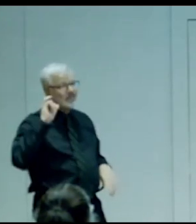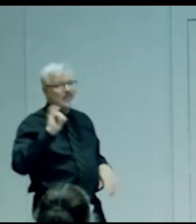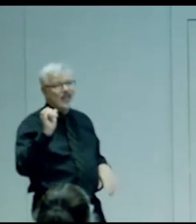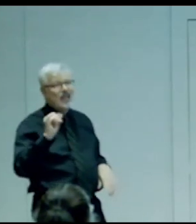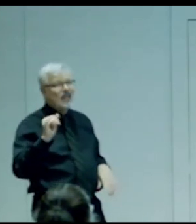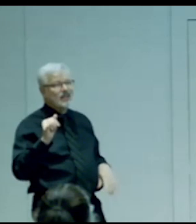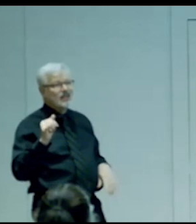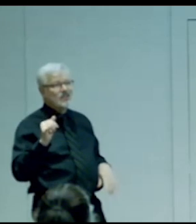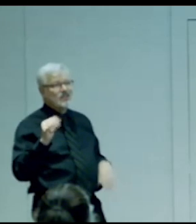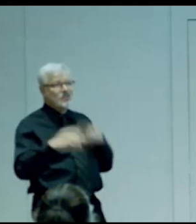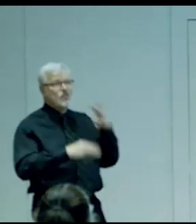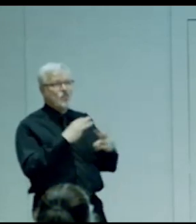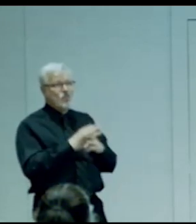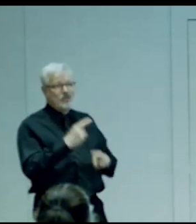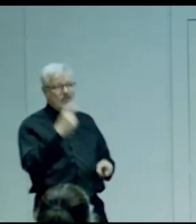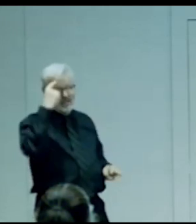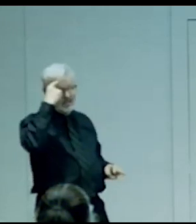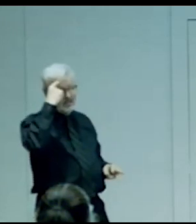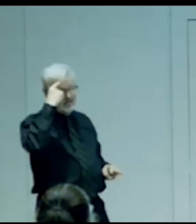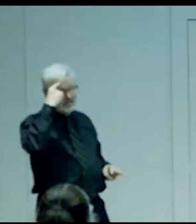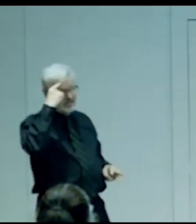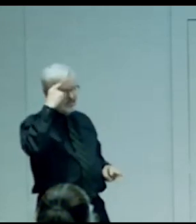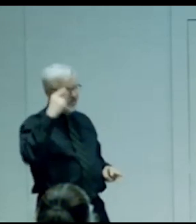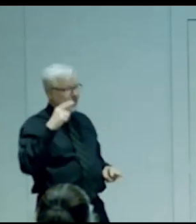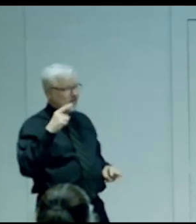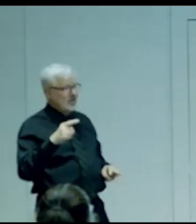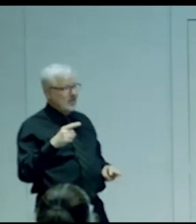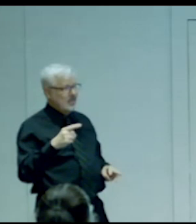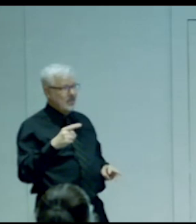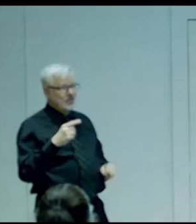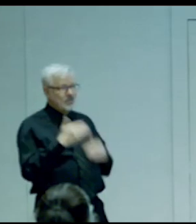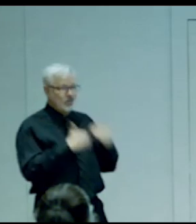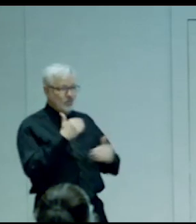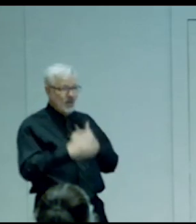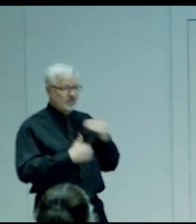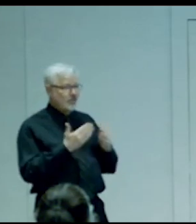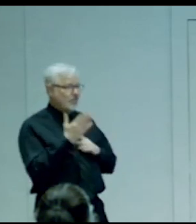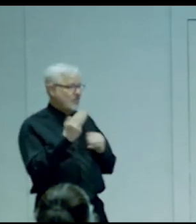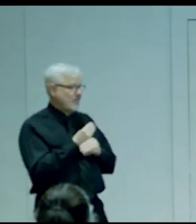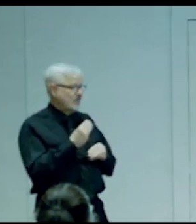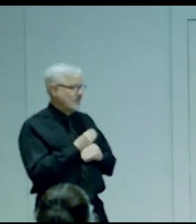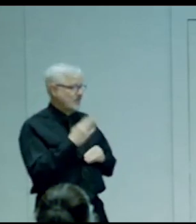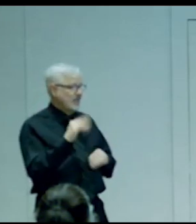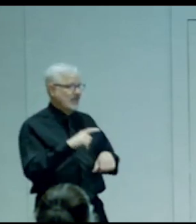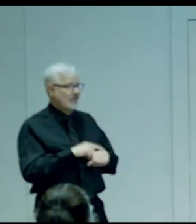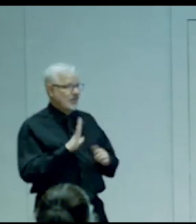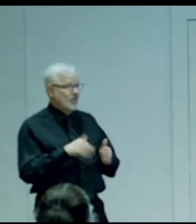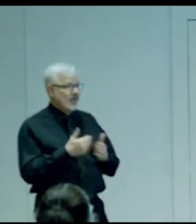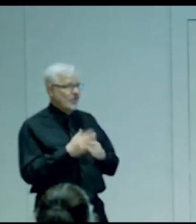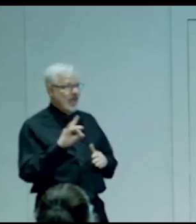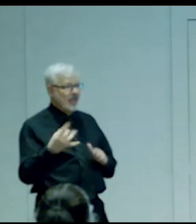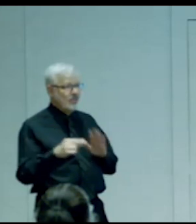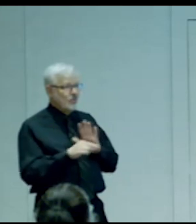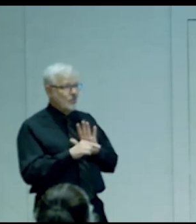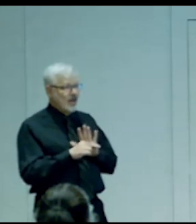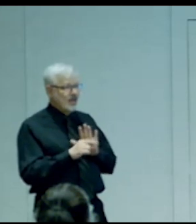rest of the world thinks, that you progress through mathematics, and by the time you get to 8th grade, you